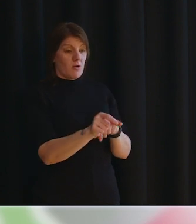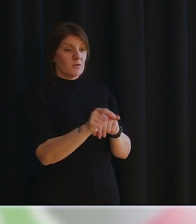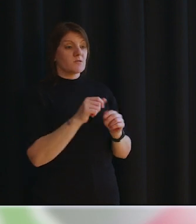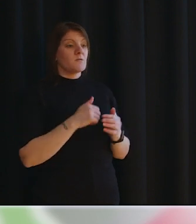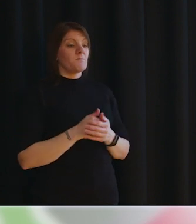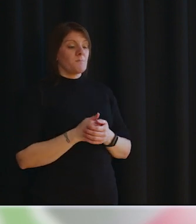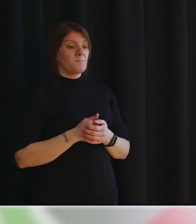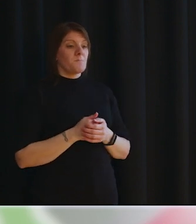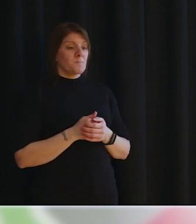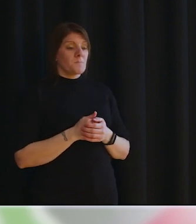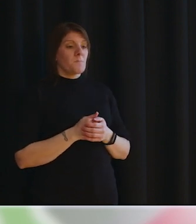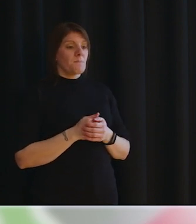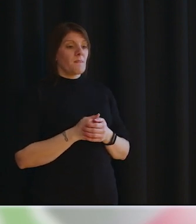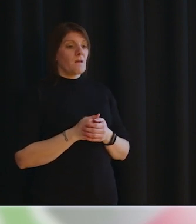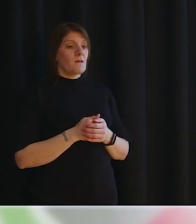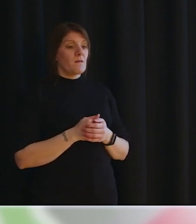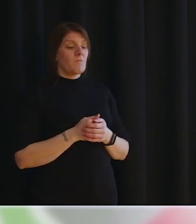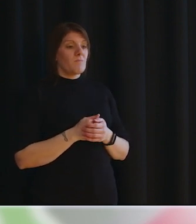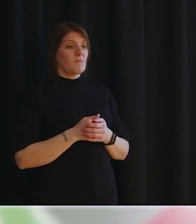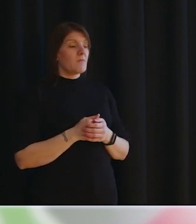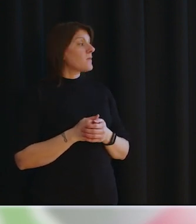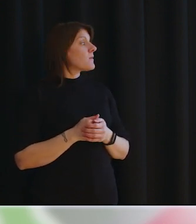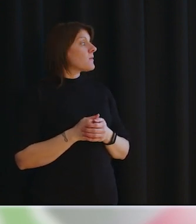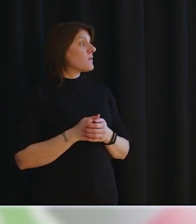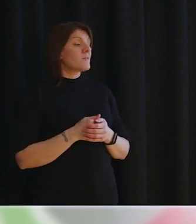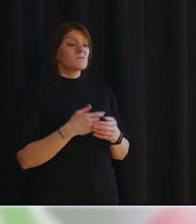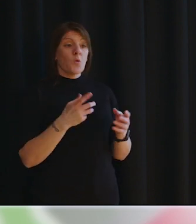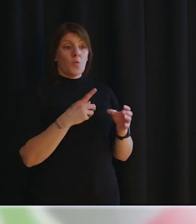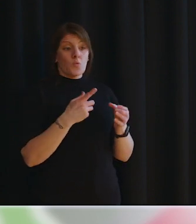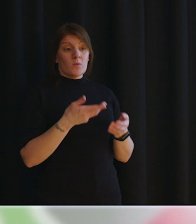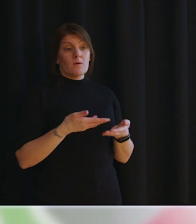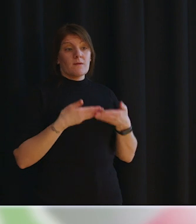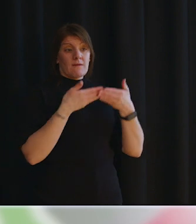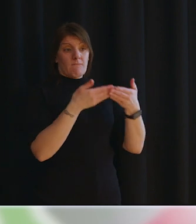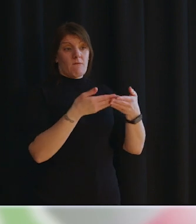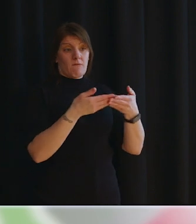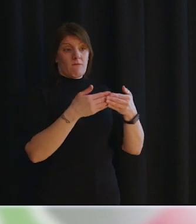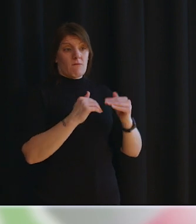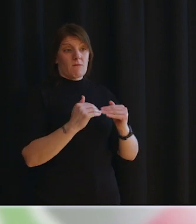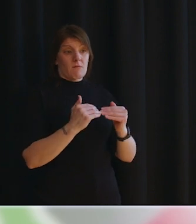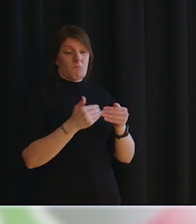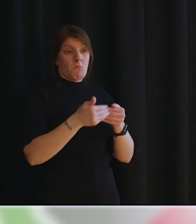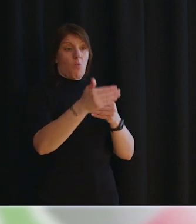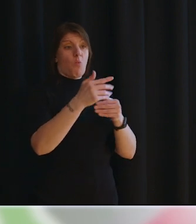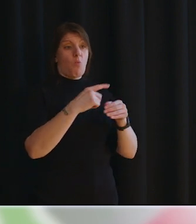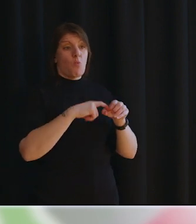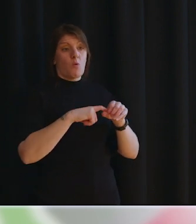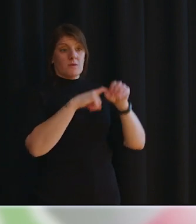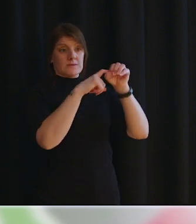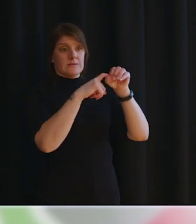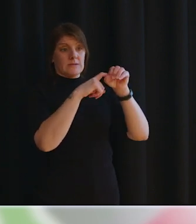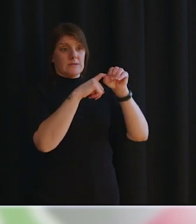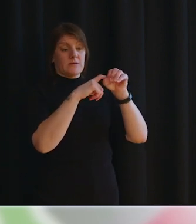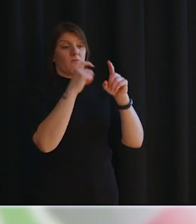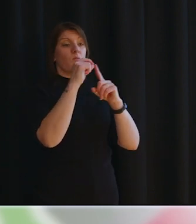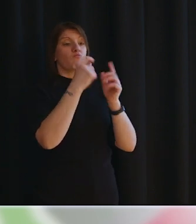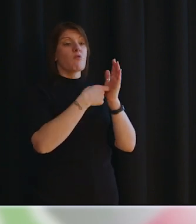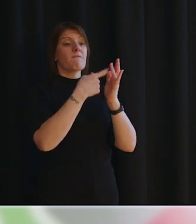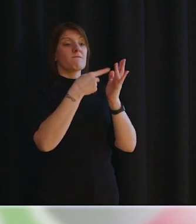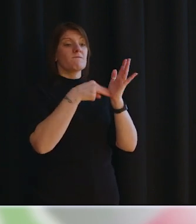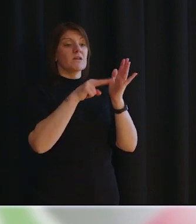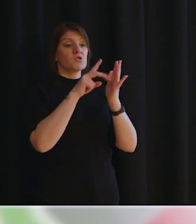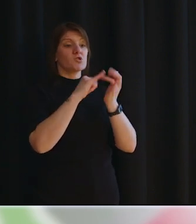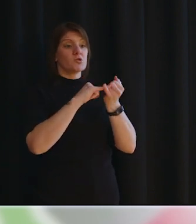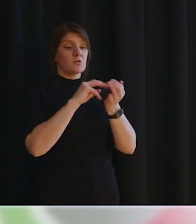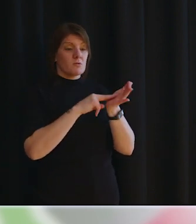person, raising the quality of provision, a focus on inclusion, and